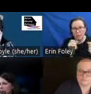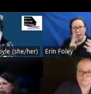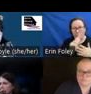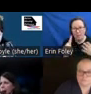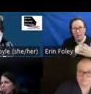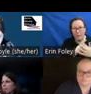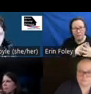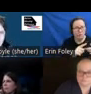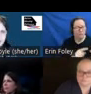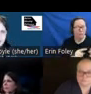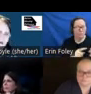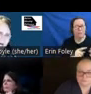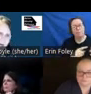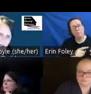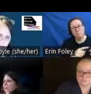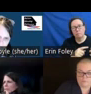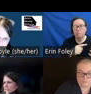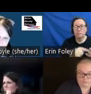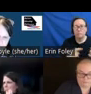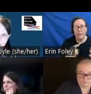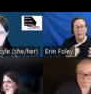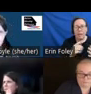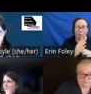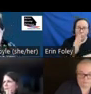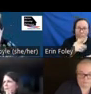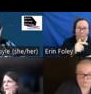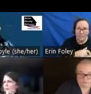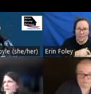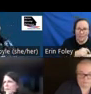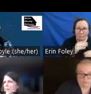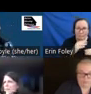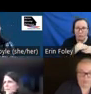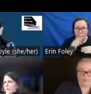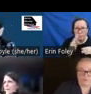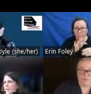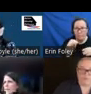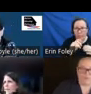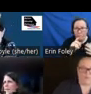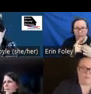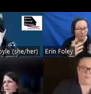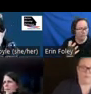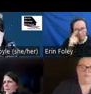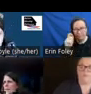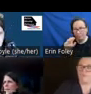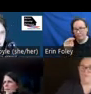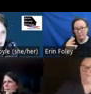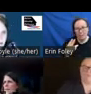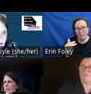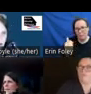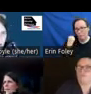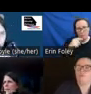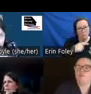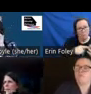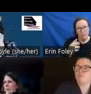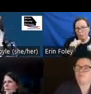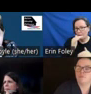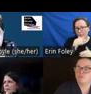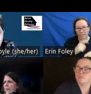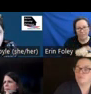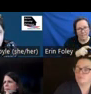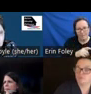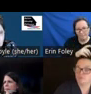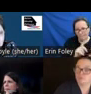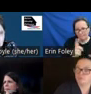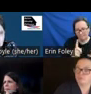Because we are not in a position to be paying overtime. And so what